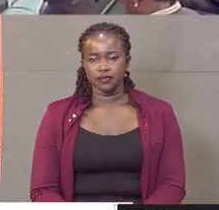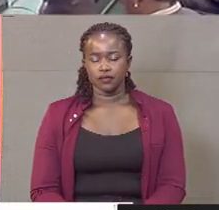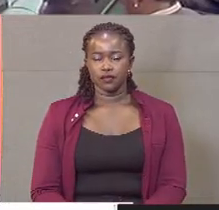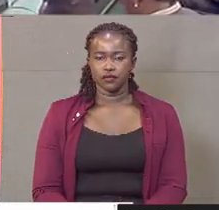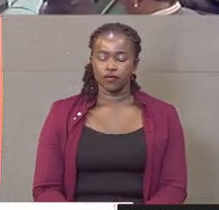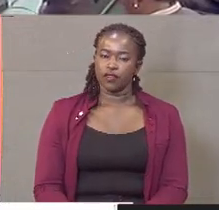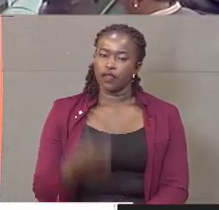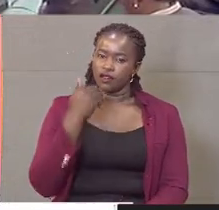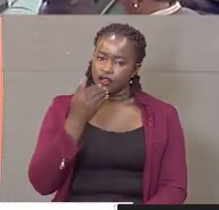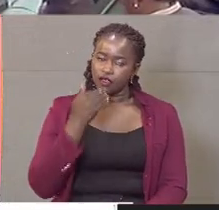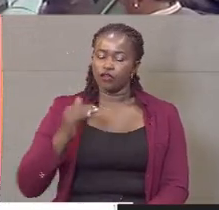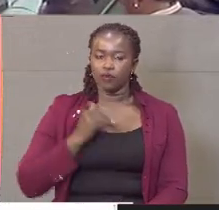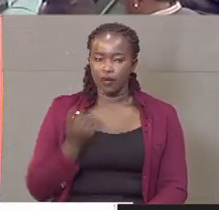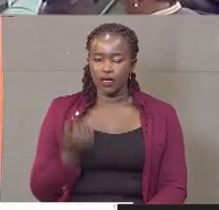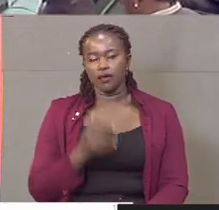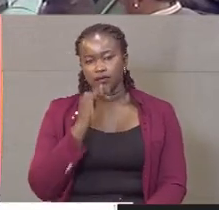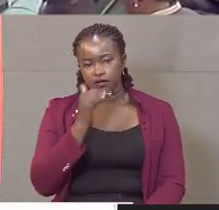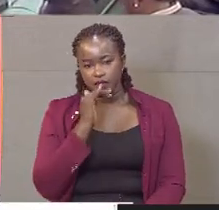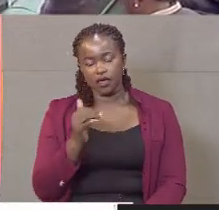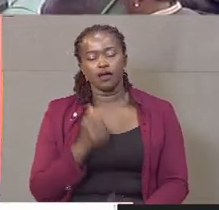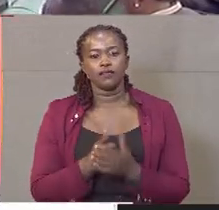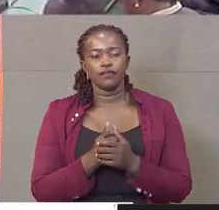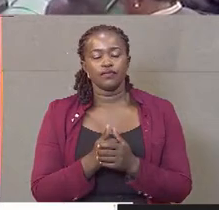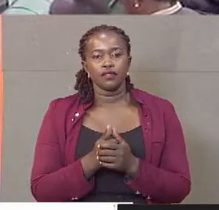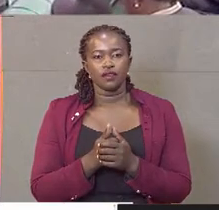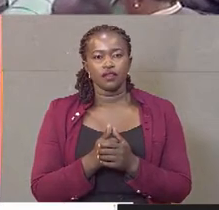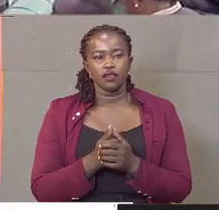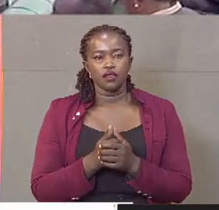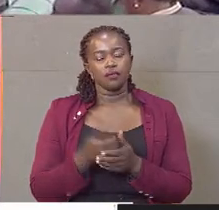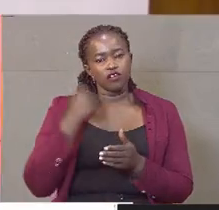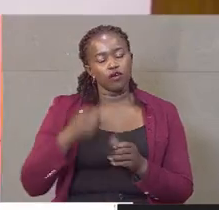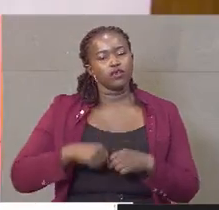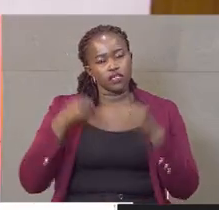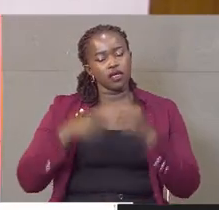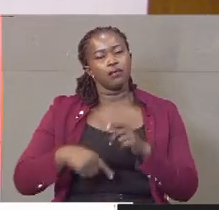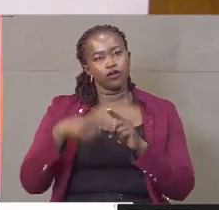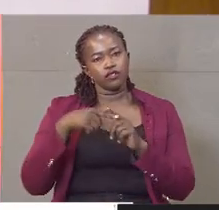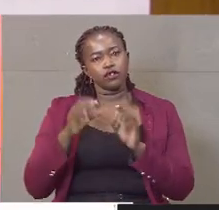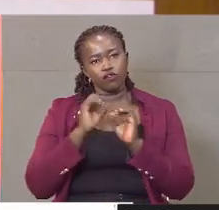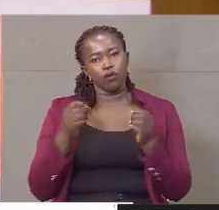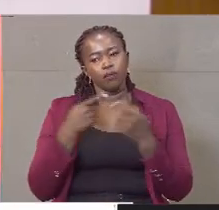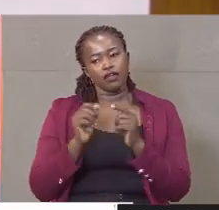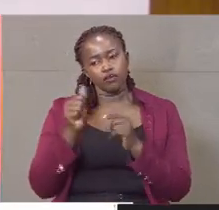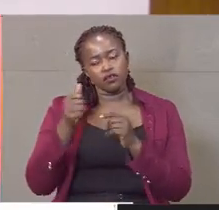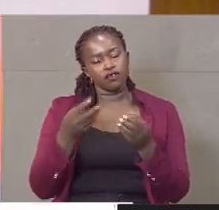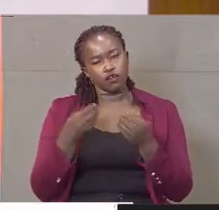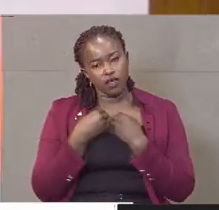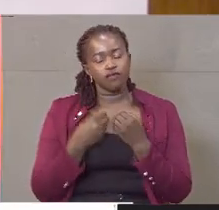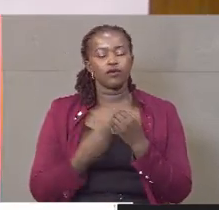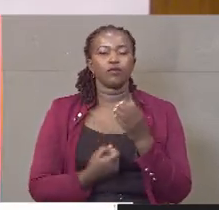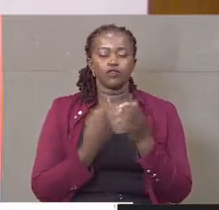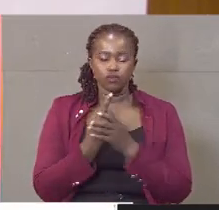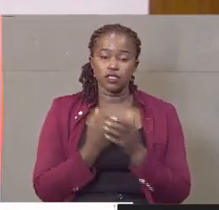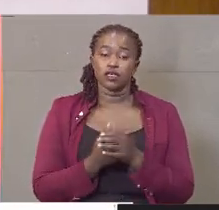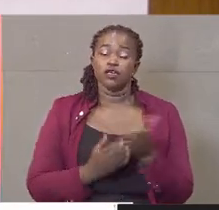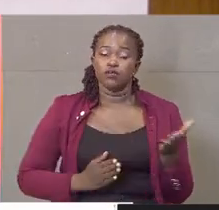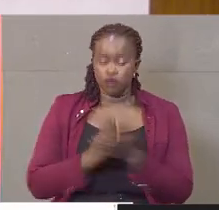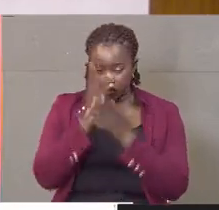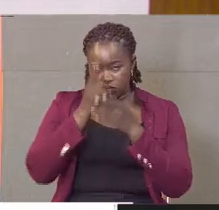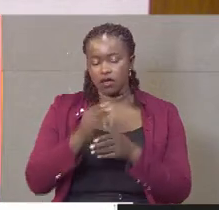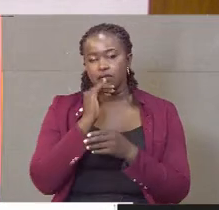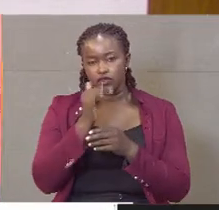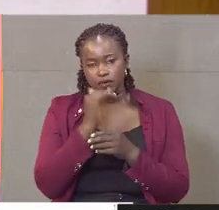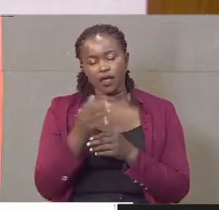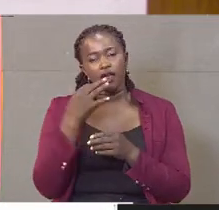For giving me this way, though the chair was not positive. Right, Honorable Speaker, saying that there was